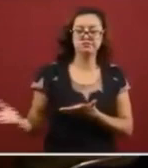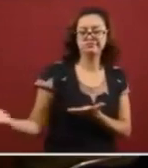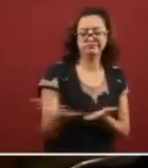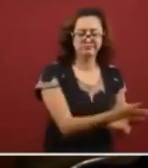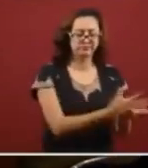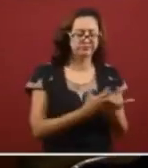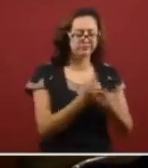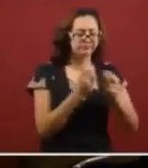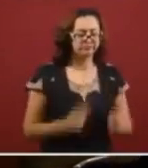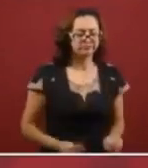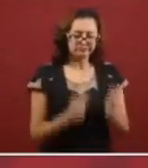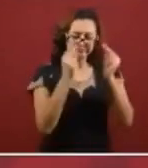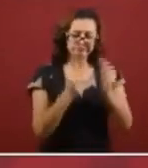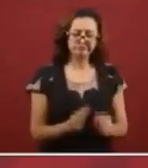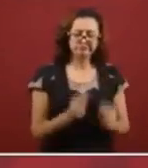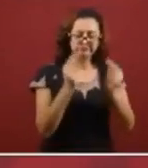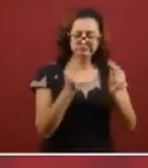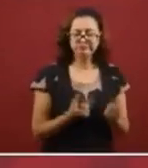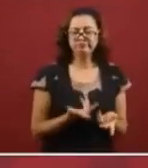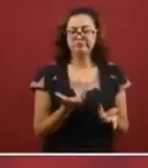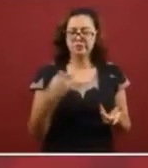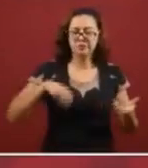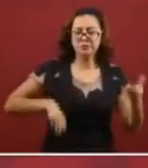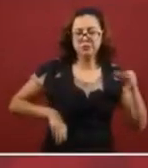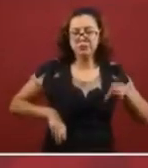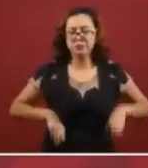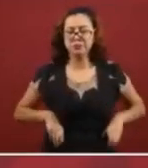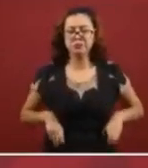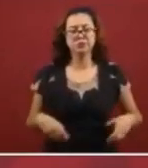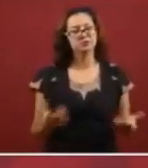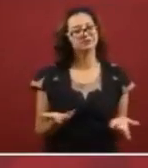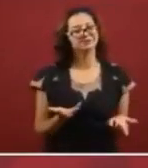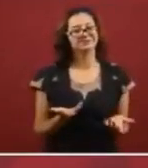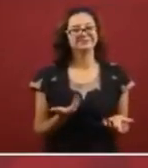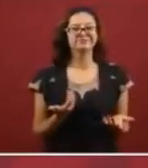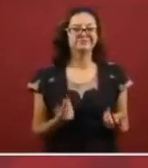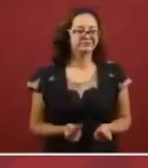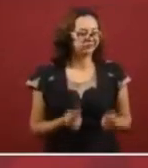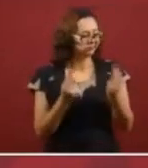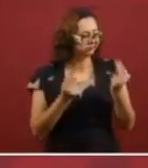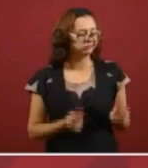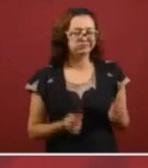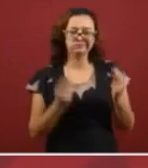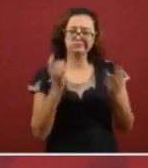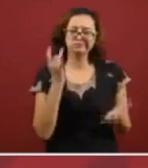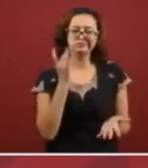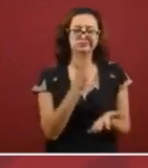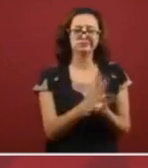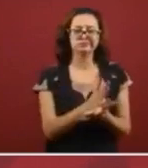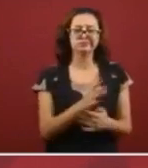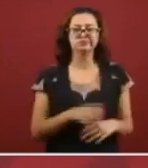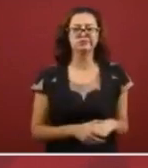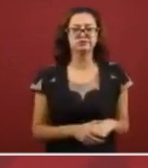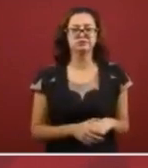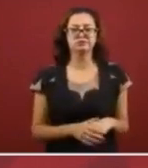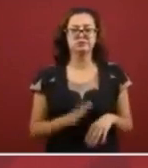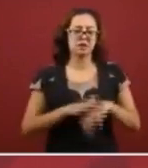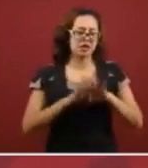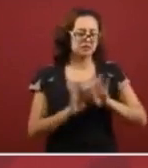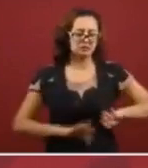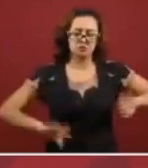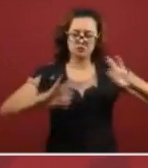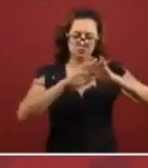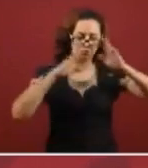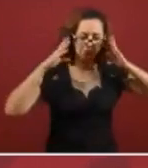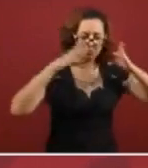making juicy deals at the cost of the people. All business. That's